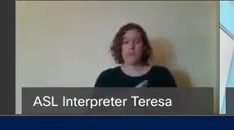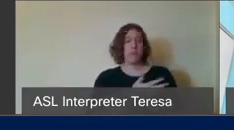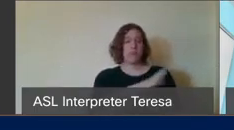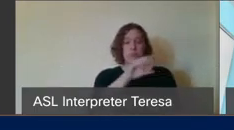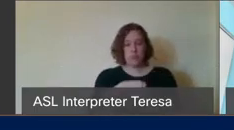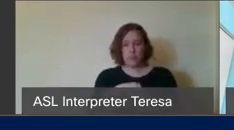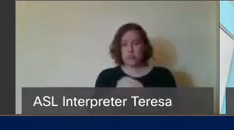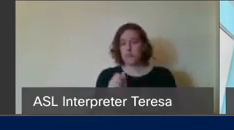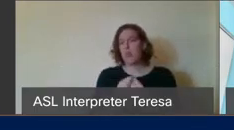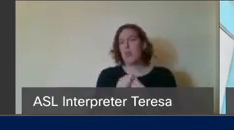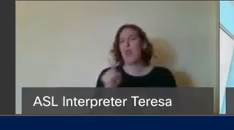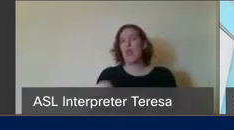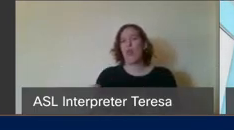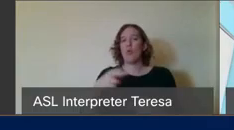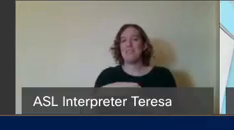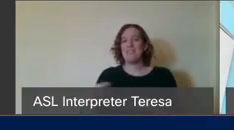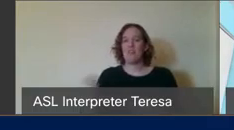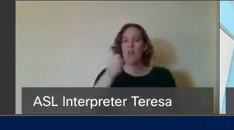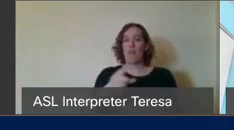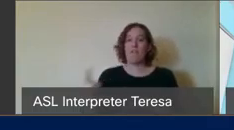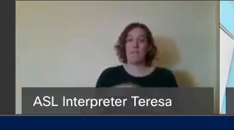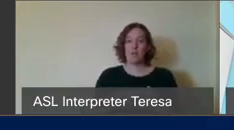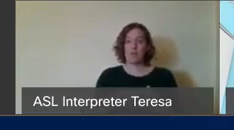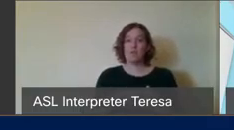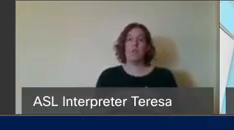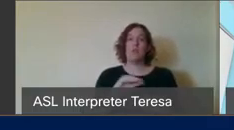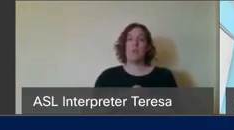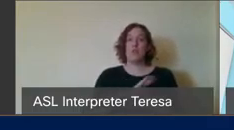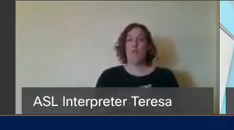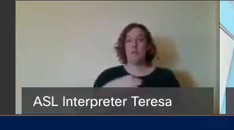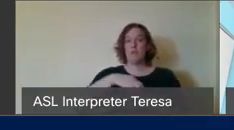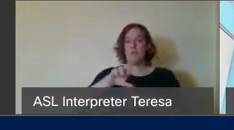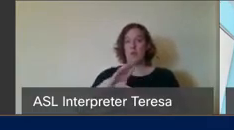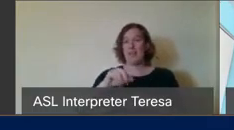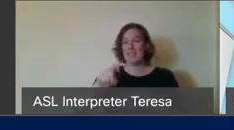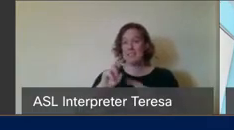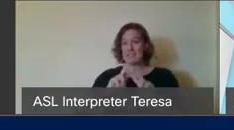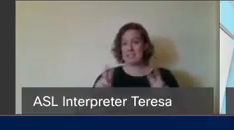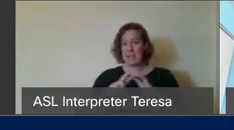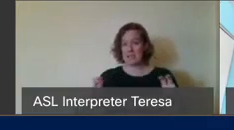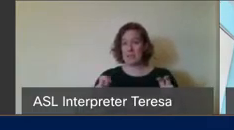in those details. The first detail was a COVID referral and needs assessment hotline.